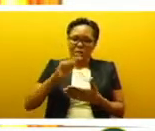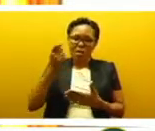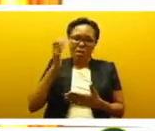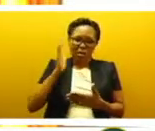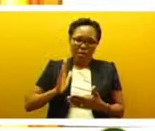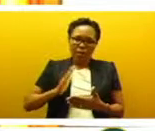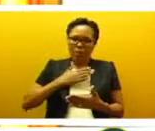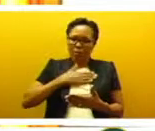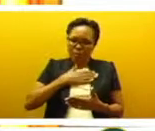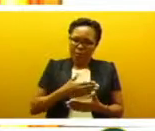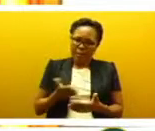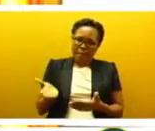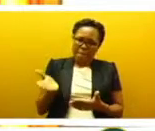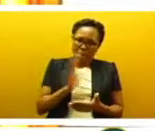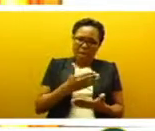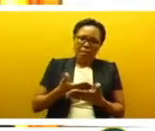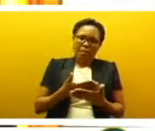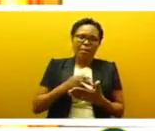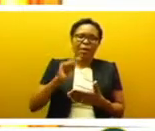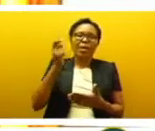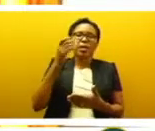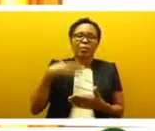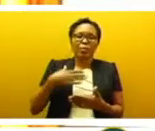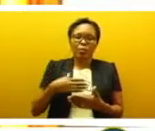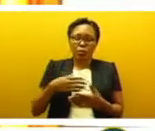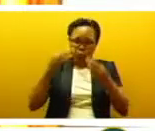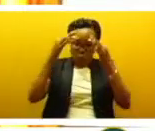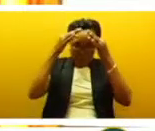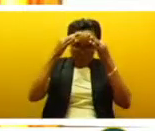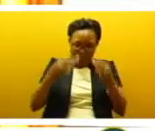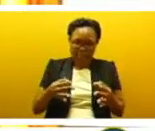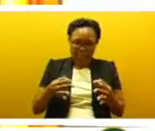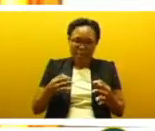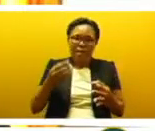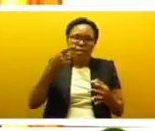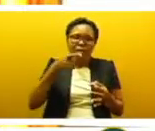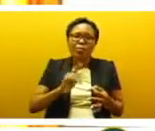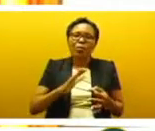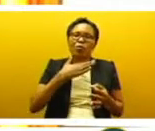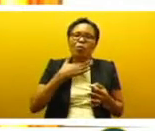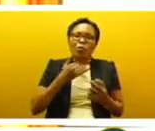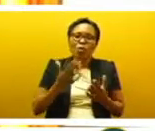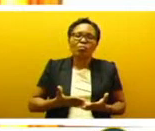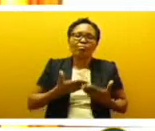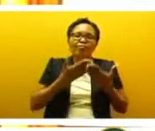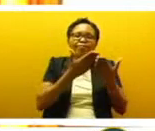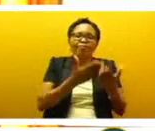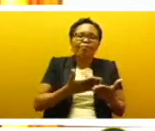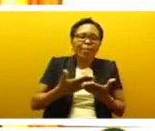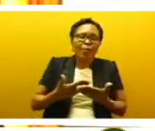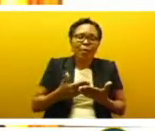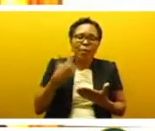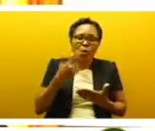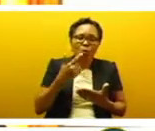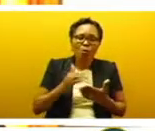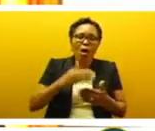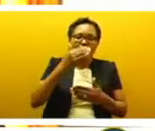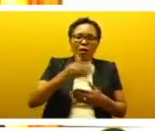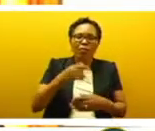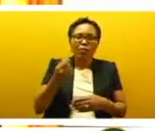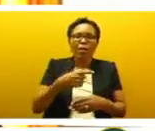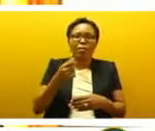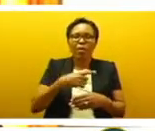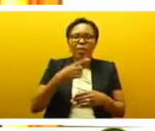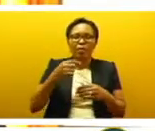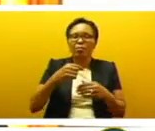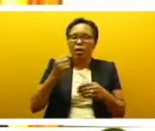this baby to Kenyans to determine to whom they shall hand over the baby after 60 days. I pray